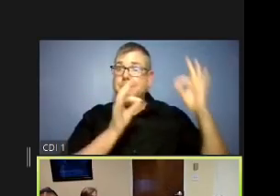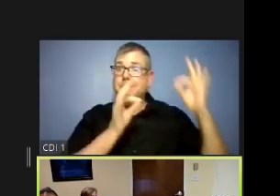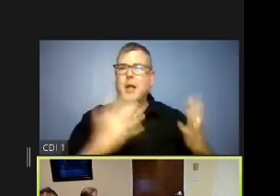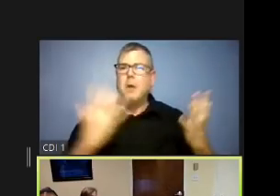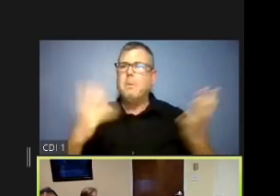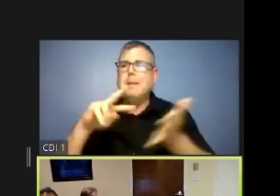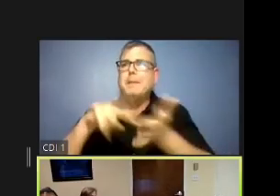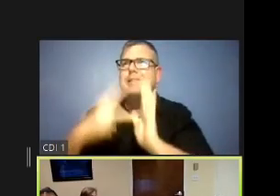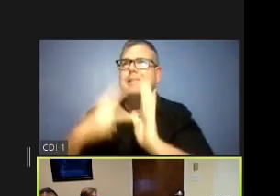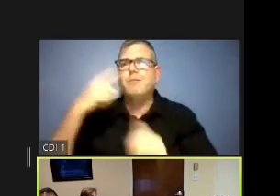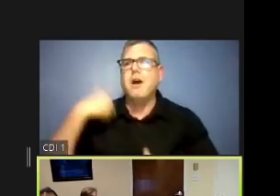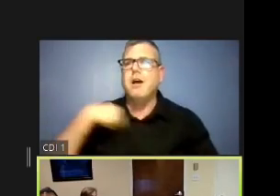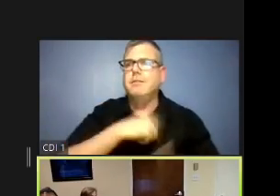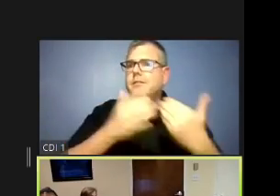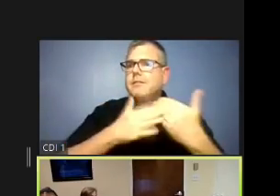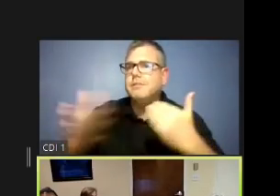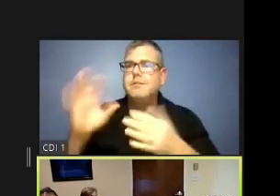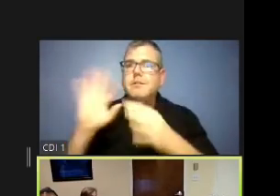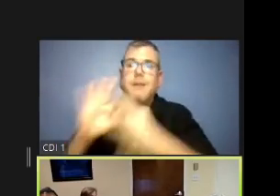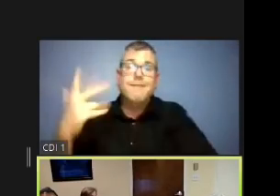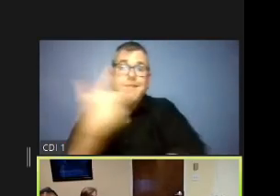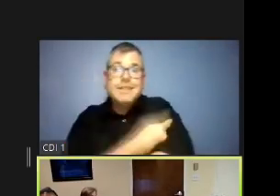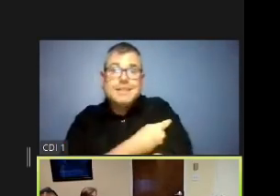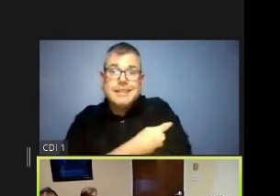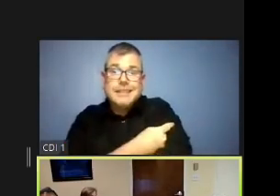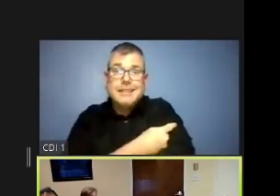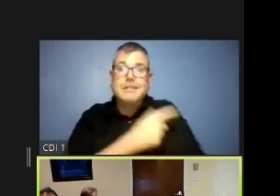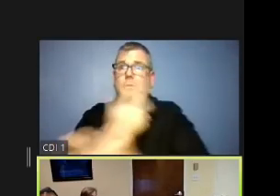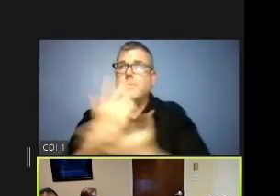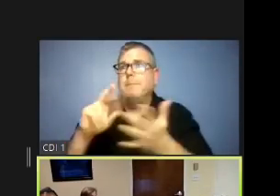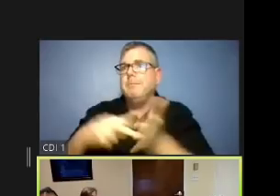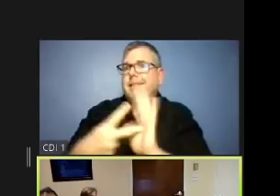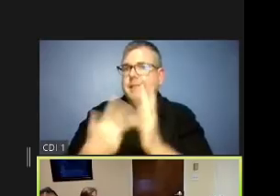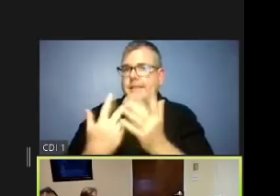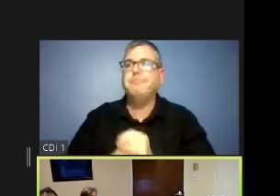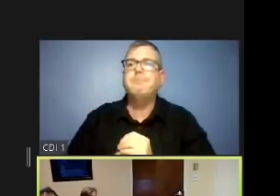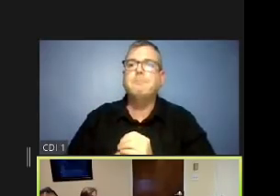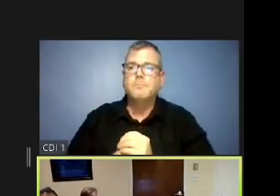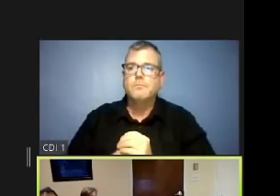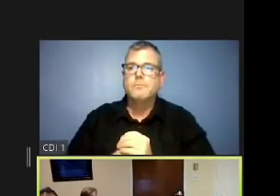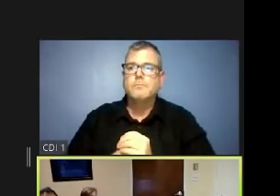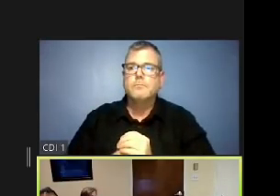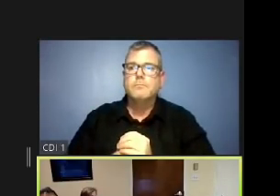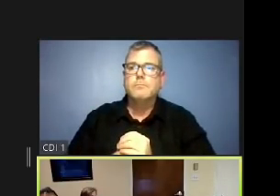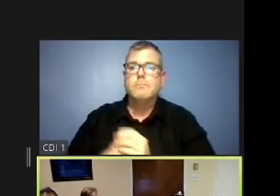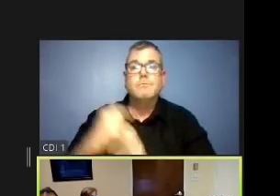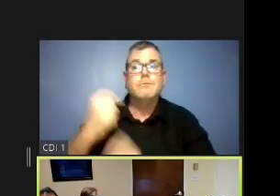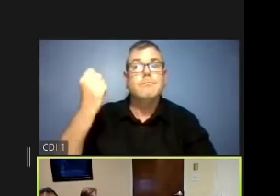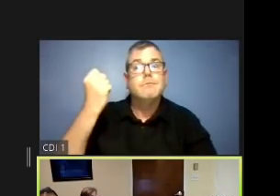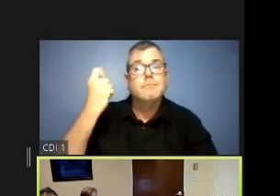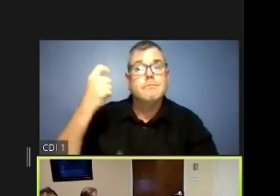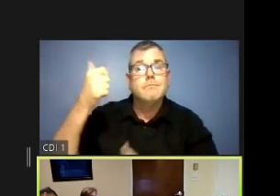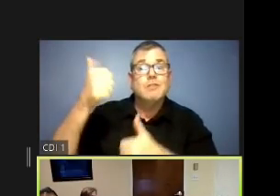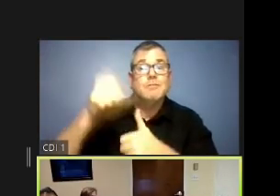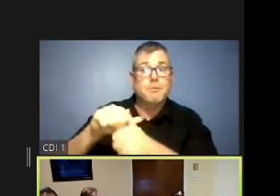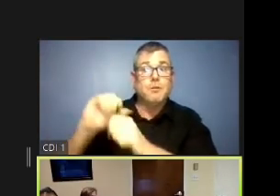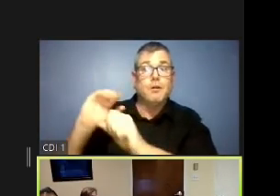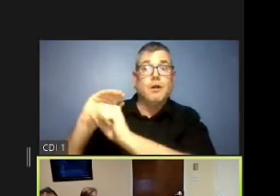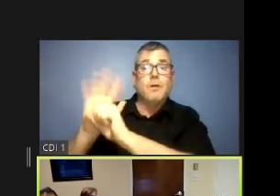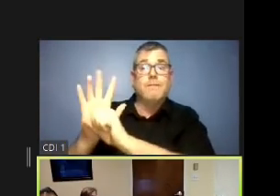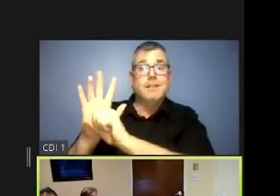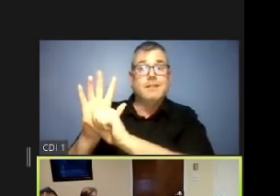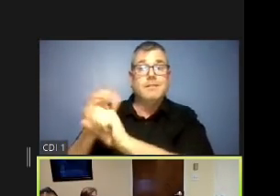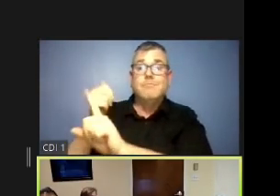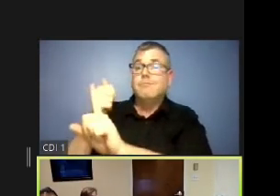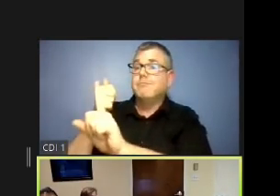and infection prevention. And again, a reminder that COVID-19 is an evolving situation. So while new information may become available